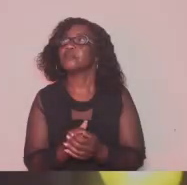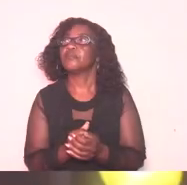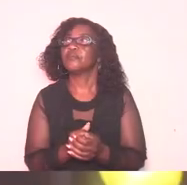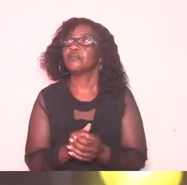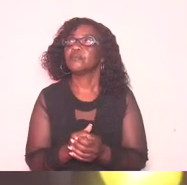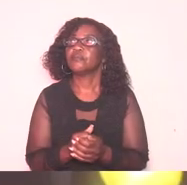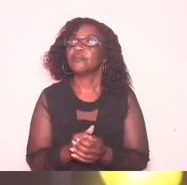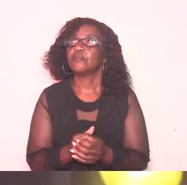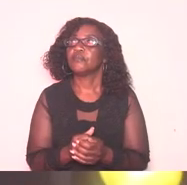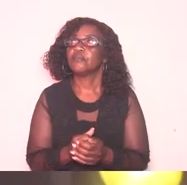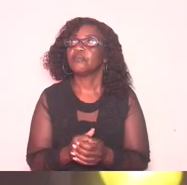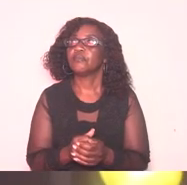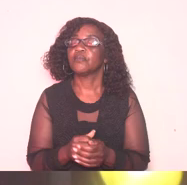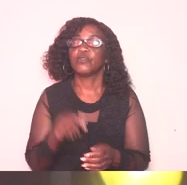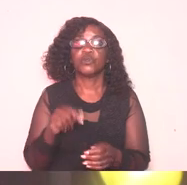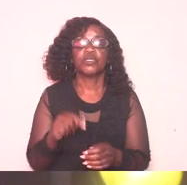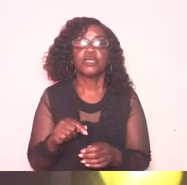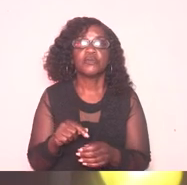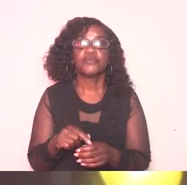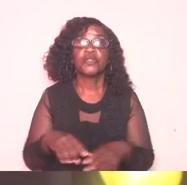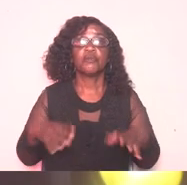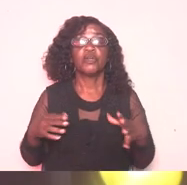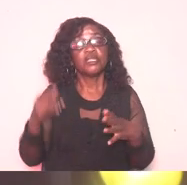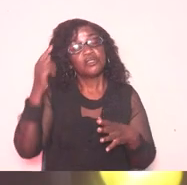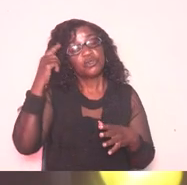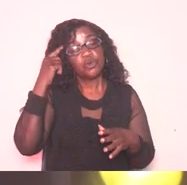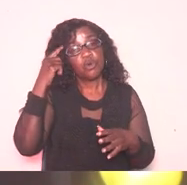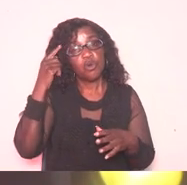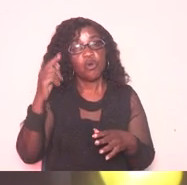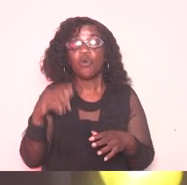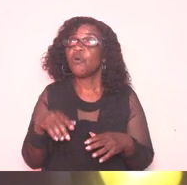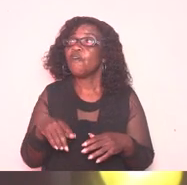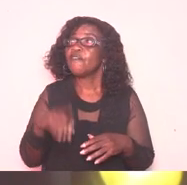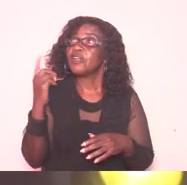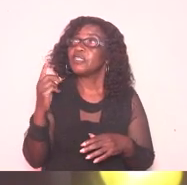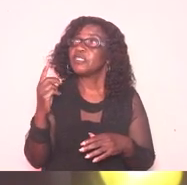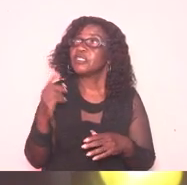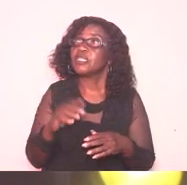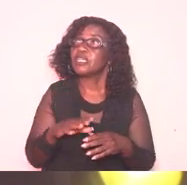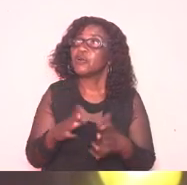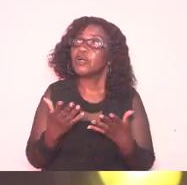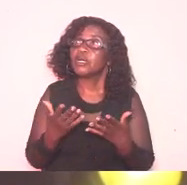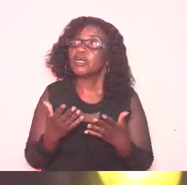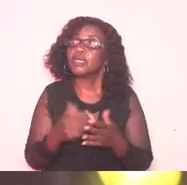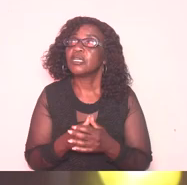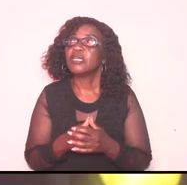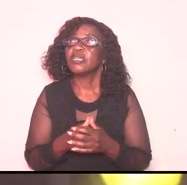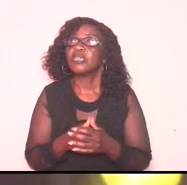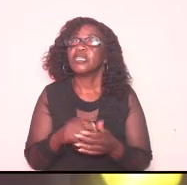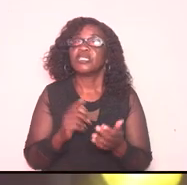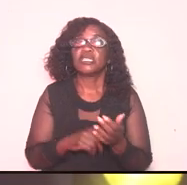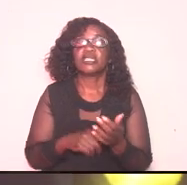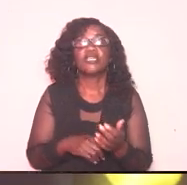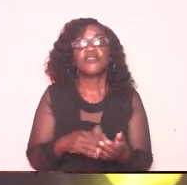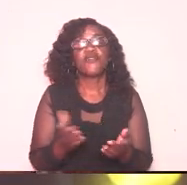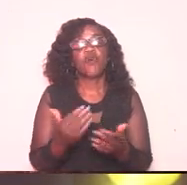Panel, in light of the motion in today's debate, we think it's important for us to look first of all at what the decision is, and that decision is to raise the age of sexual consent from 16